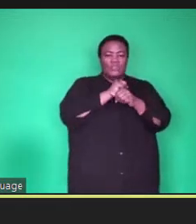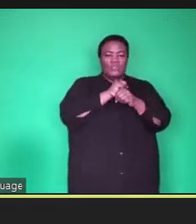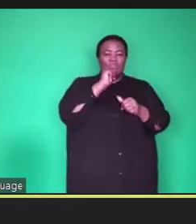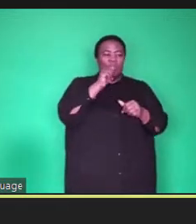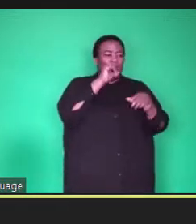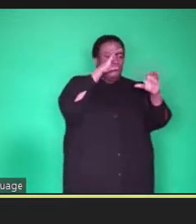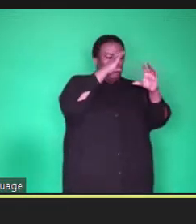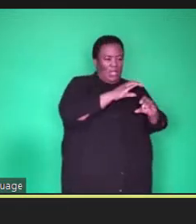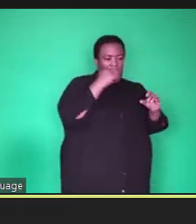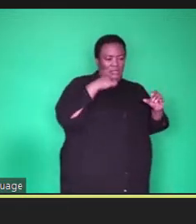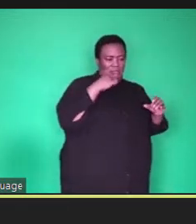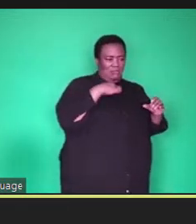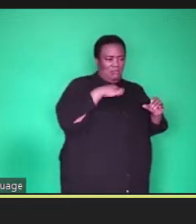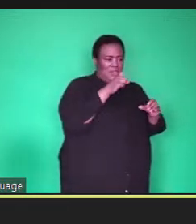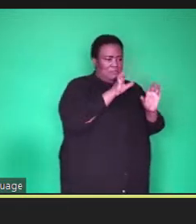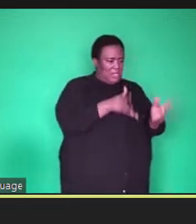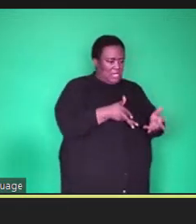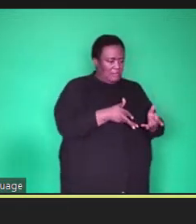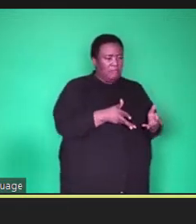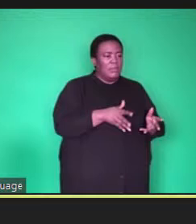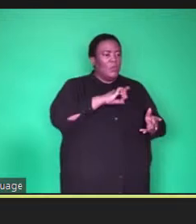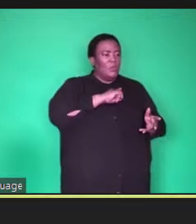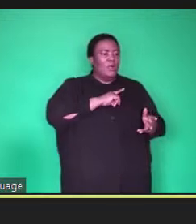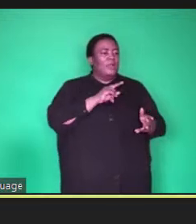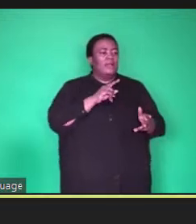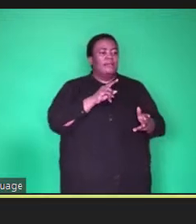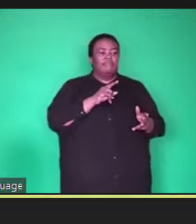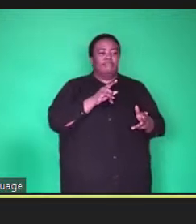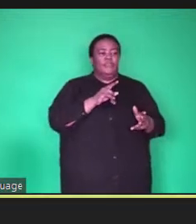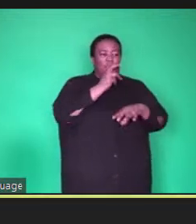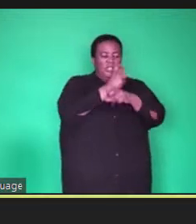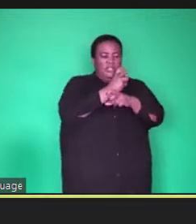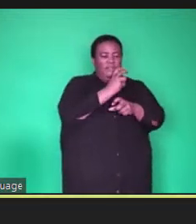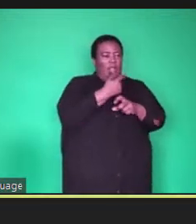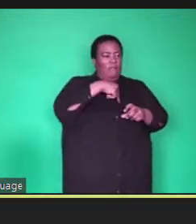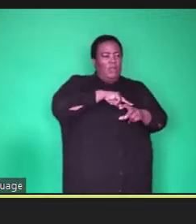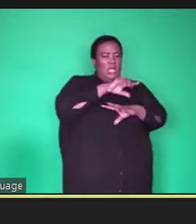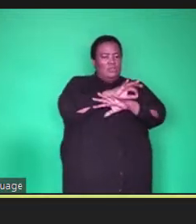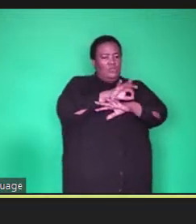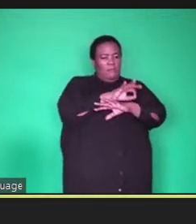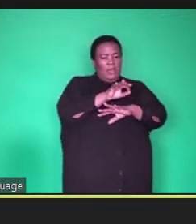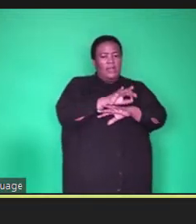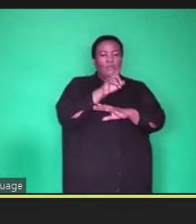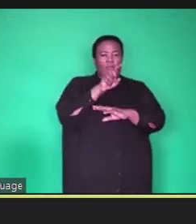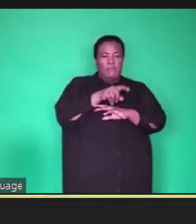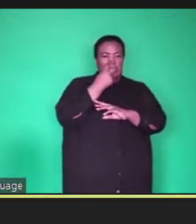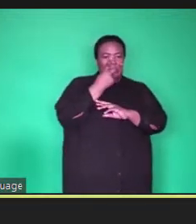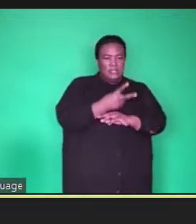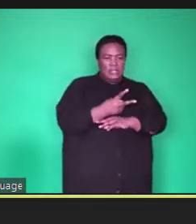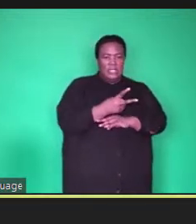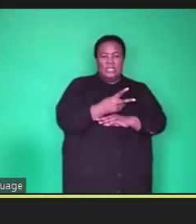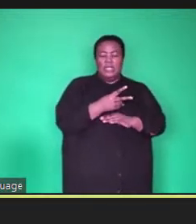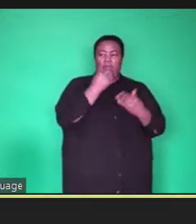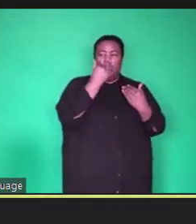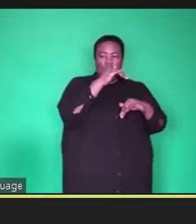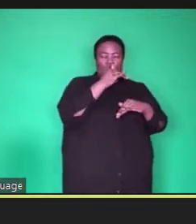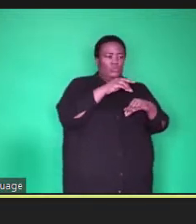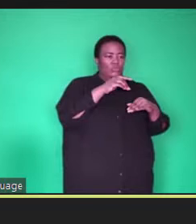we are misled in how we're planning. And we need to see the temporary nature of people moving into the